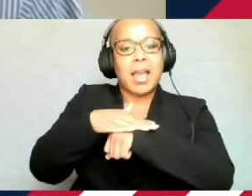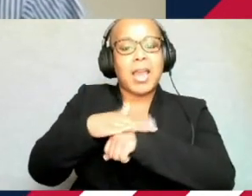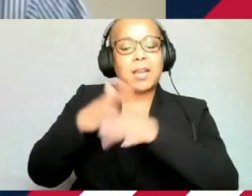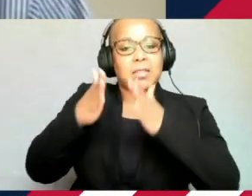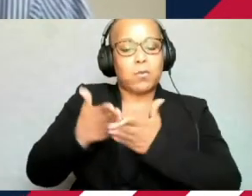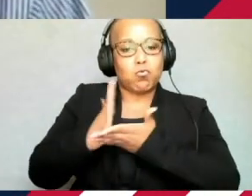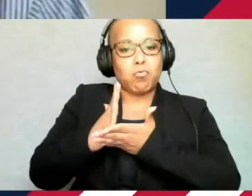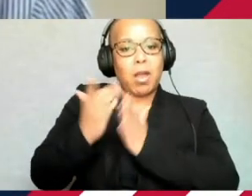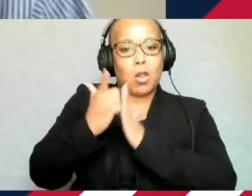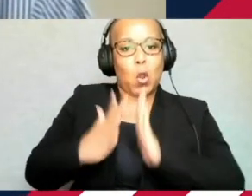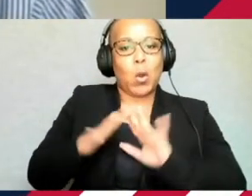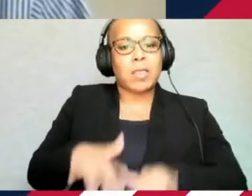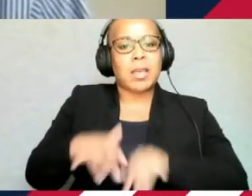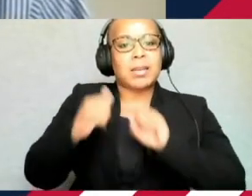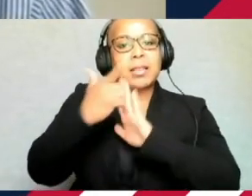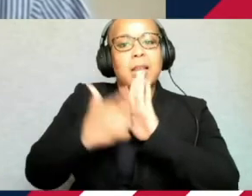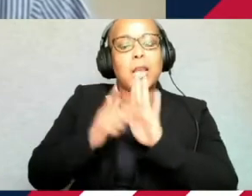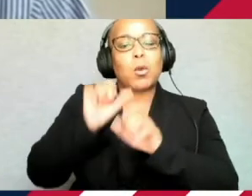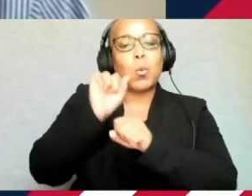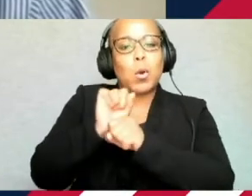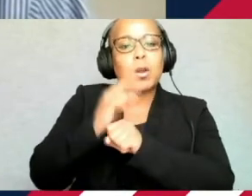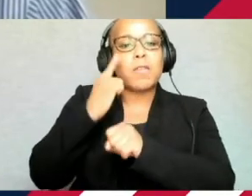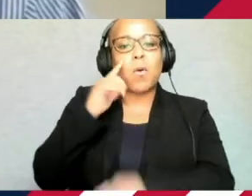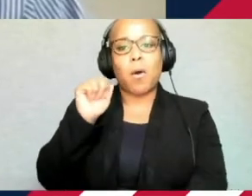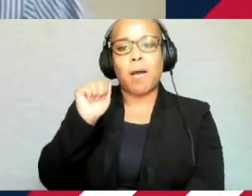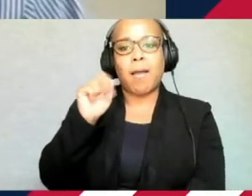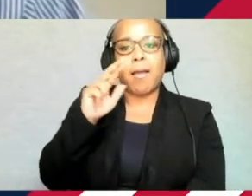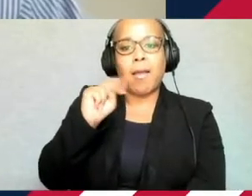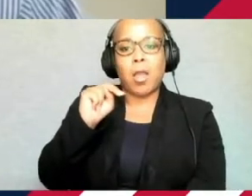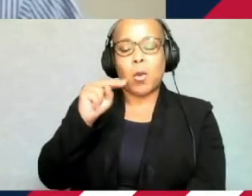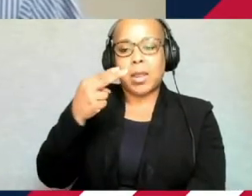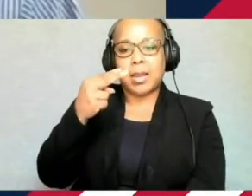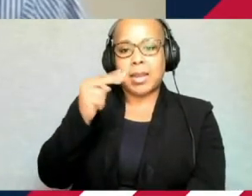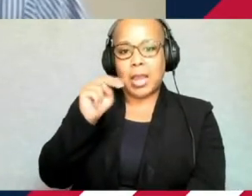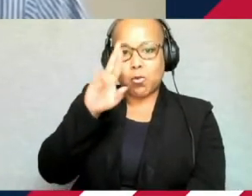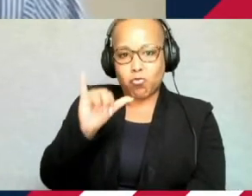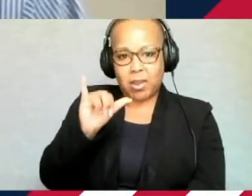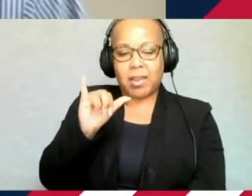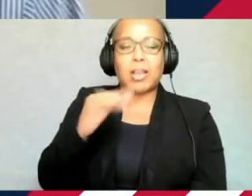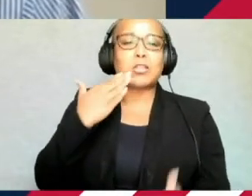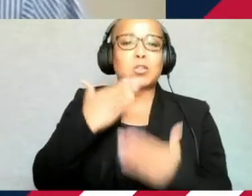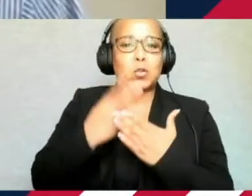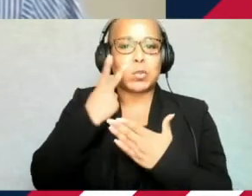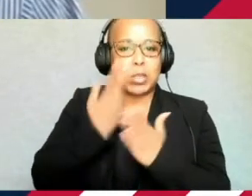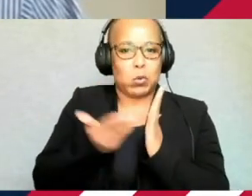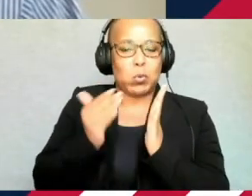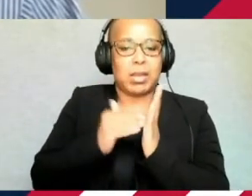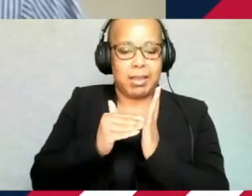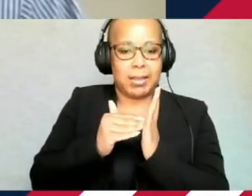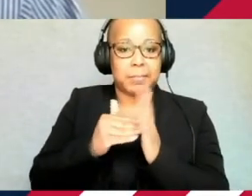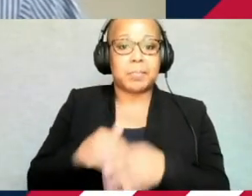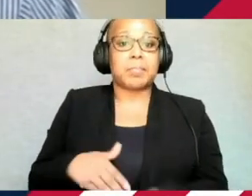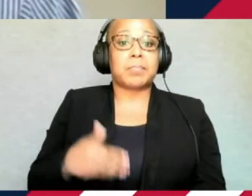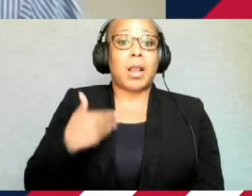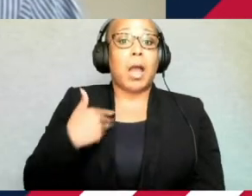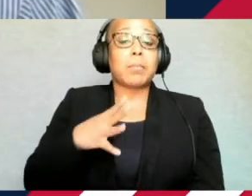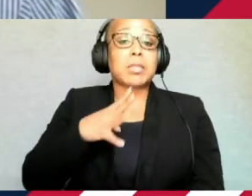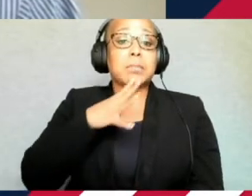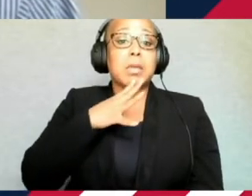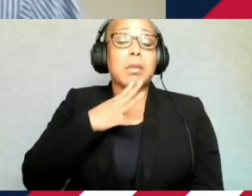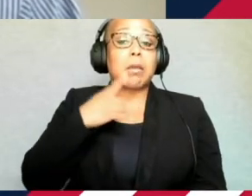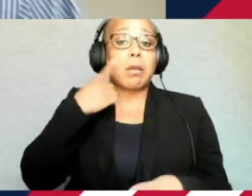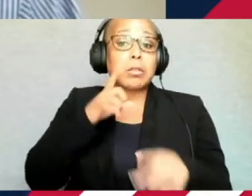for Aaron Henry and the Freedom Democratic Party. It's good to see you again. I'm speaking as a supporter